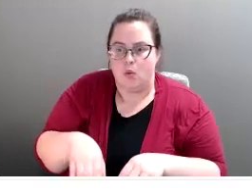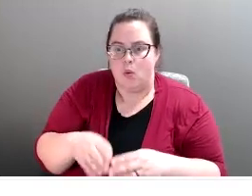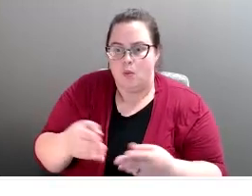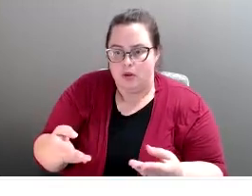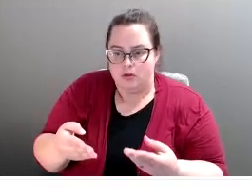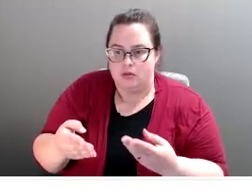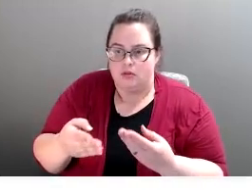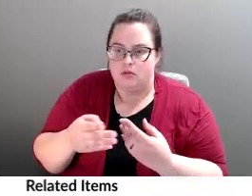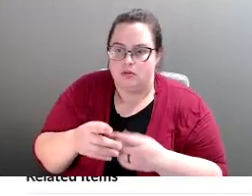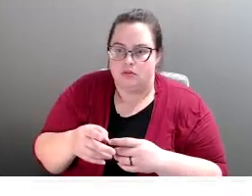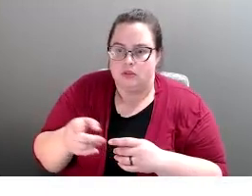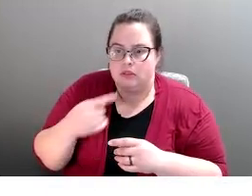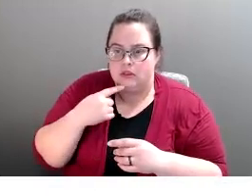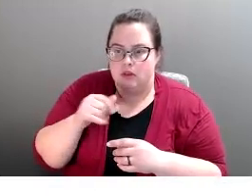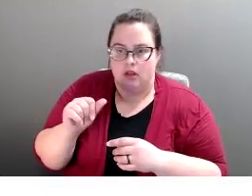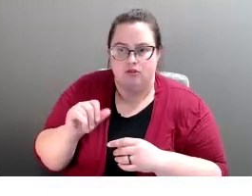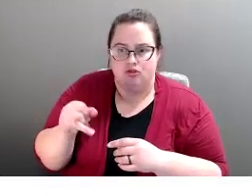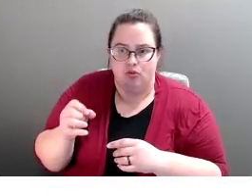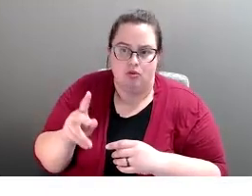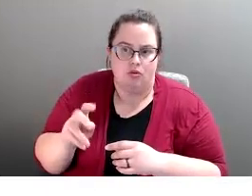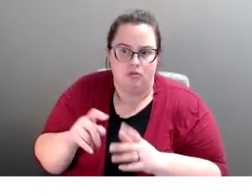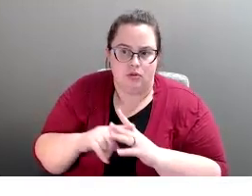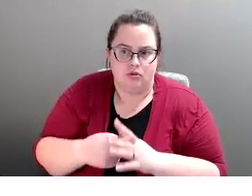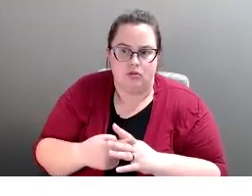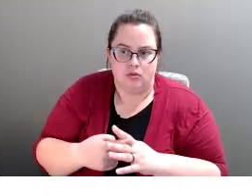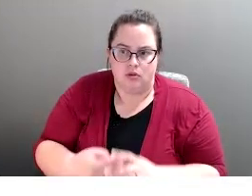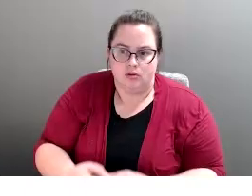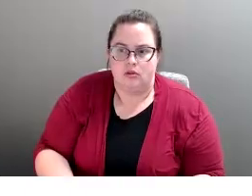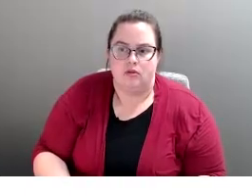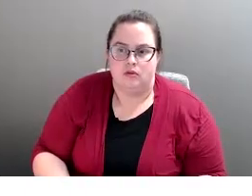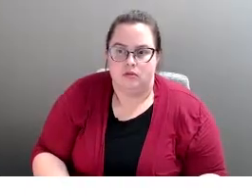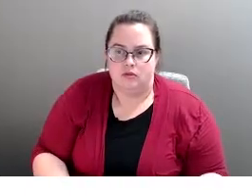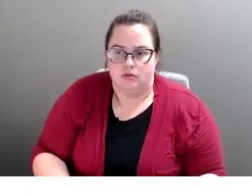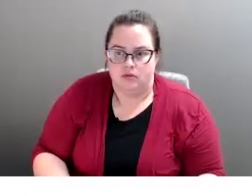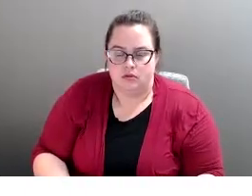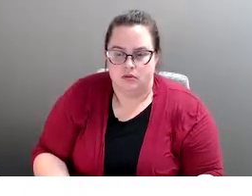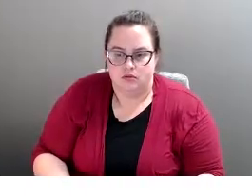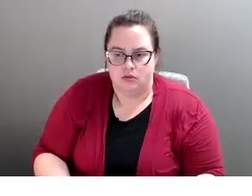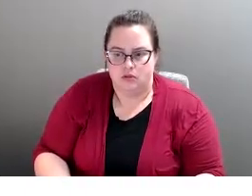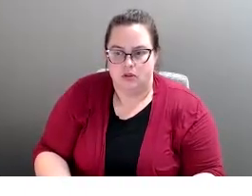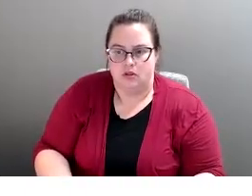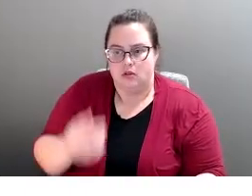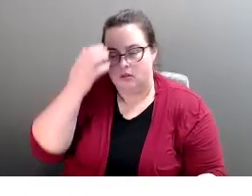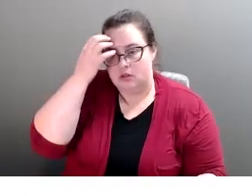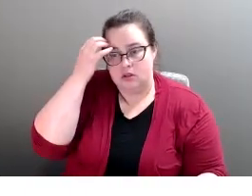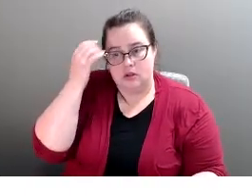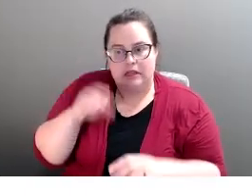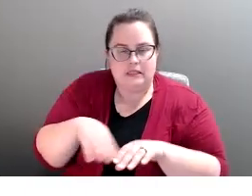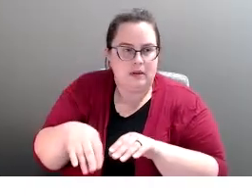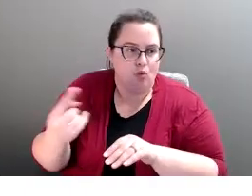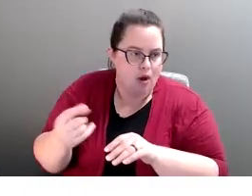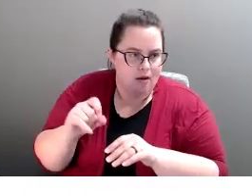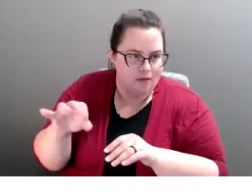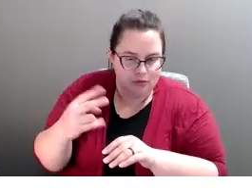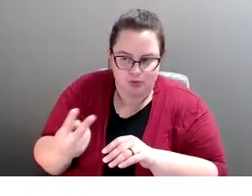see that it starts off with a joke, right? So here you're at step one of two, those two steps that I showed you. The next step